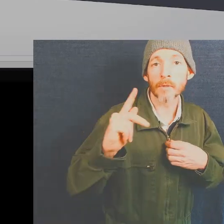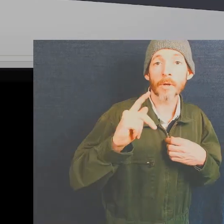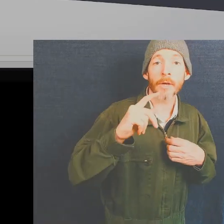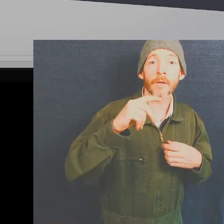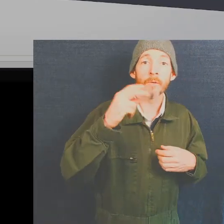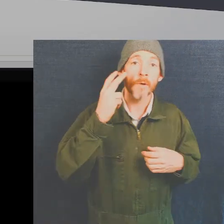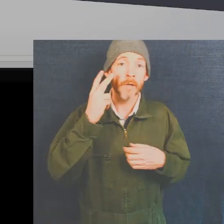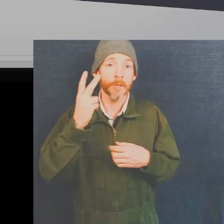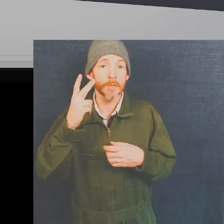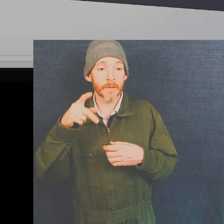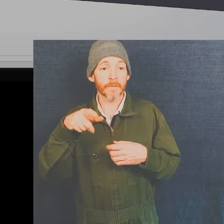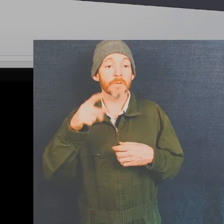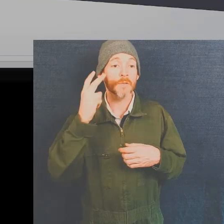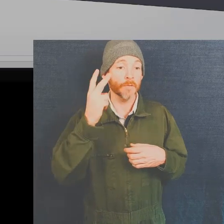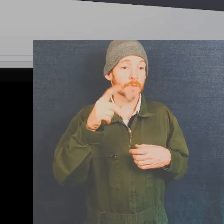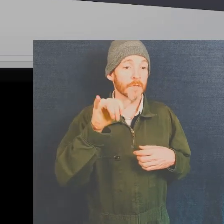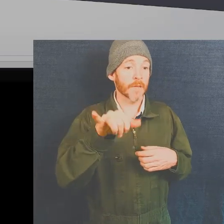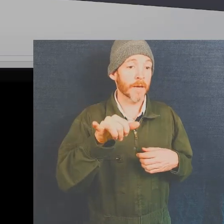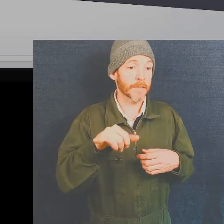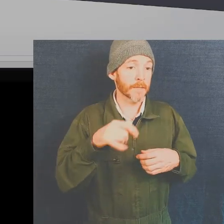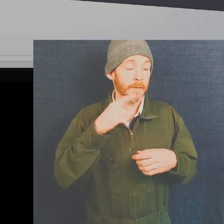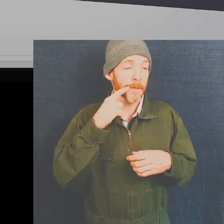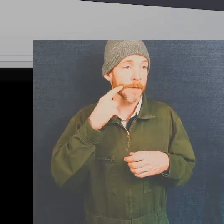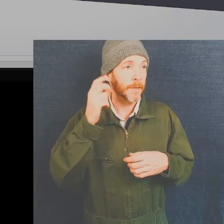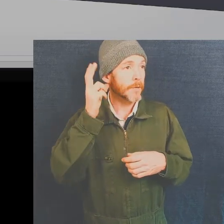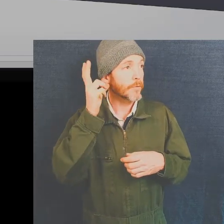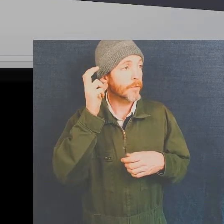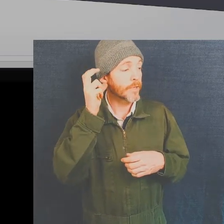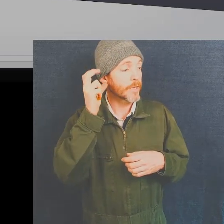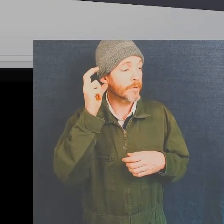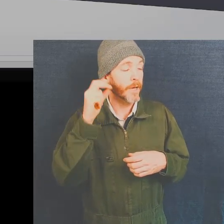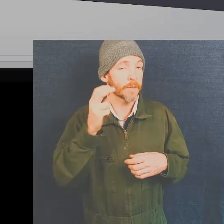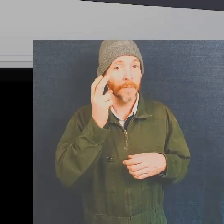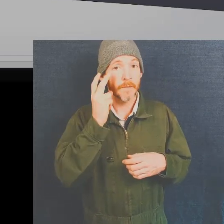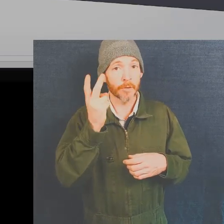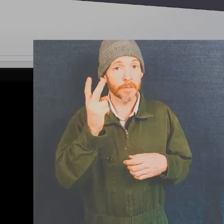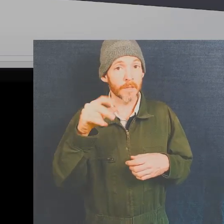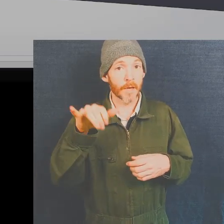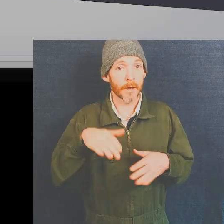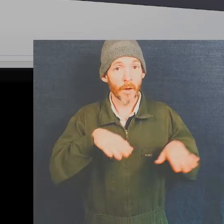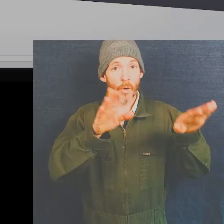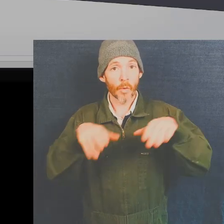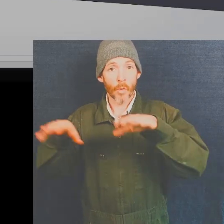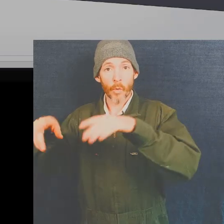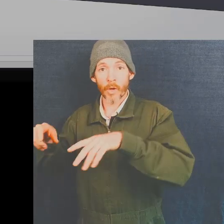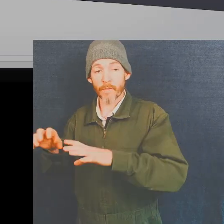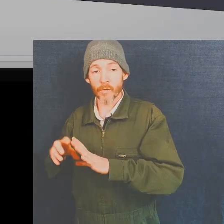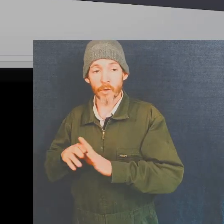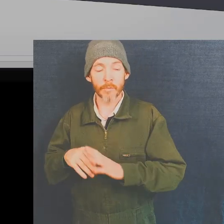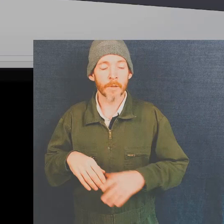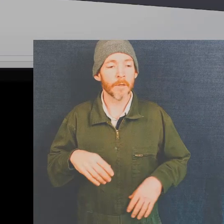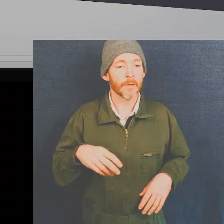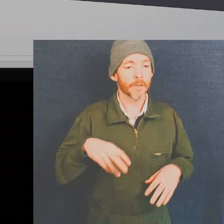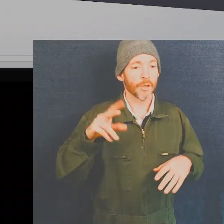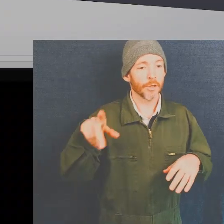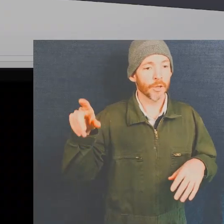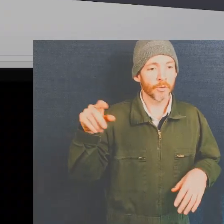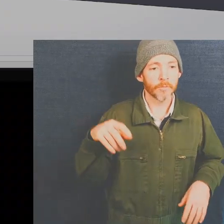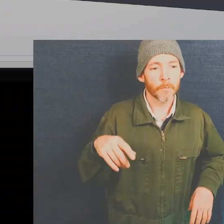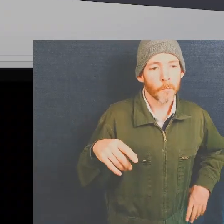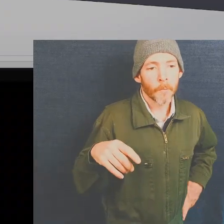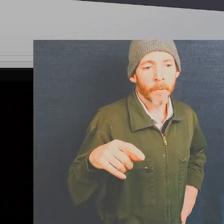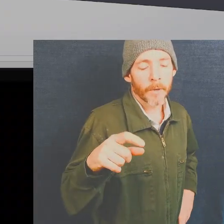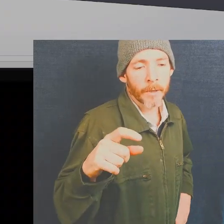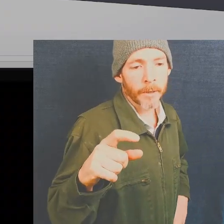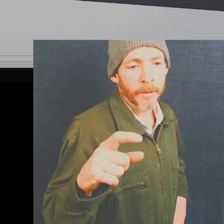go. Okay. See if you see that, or if you can hear that. If you can see that waveform.